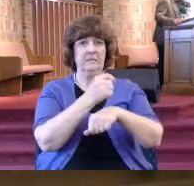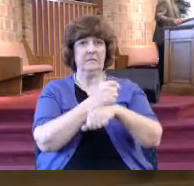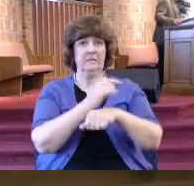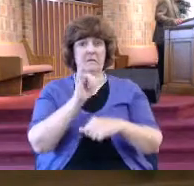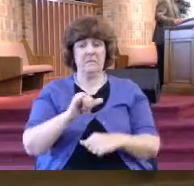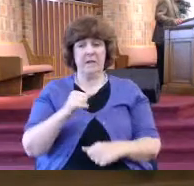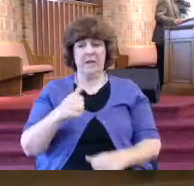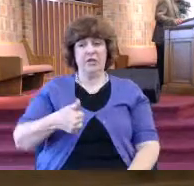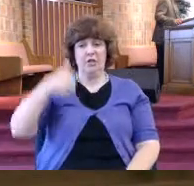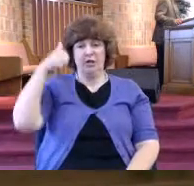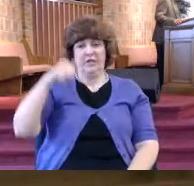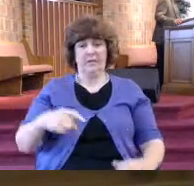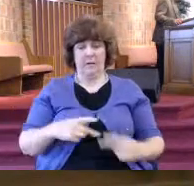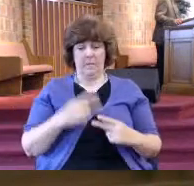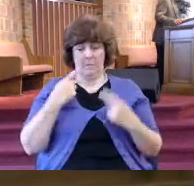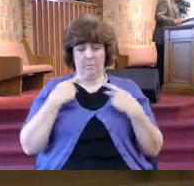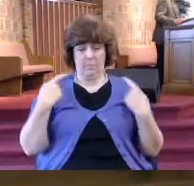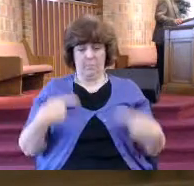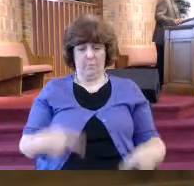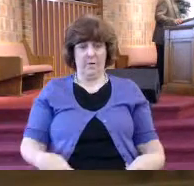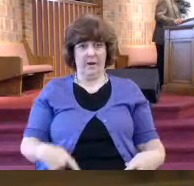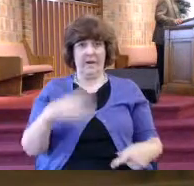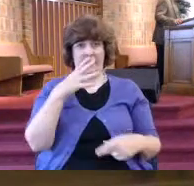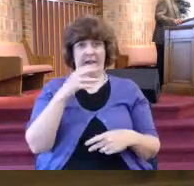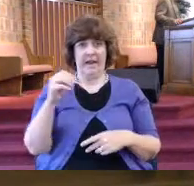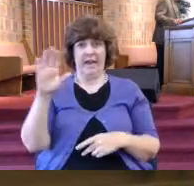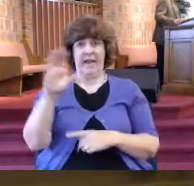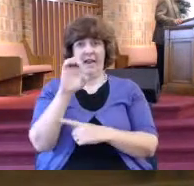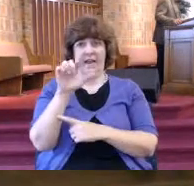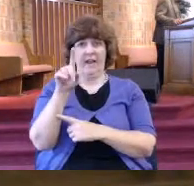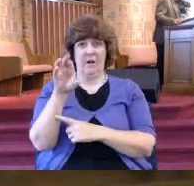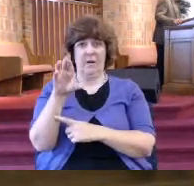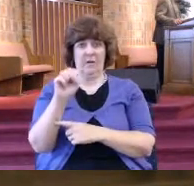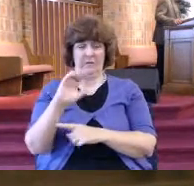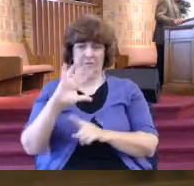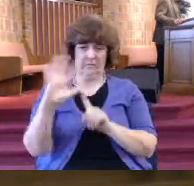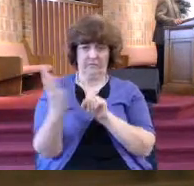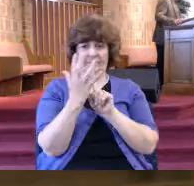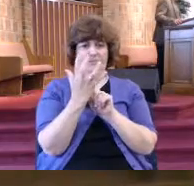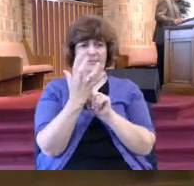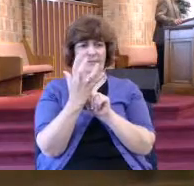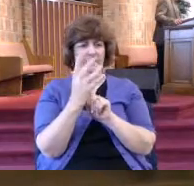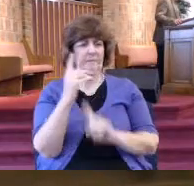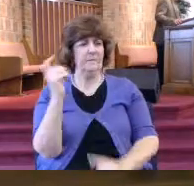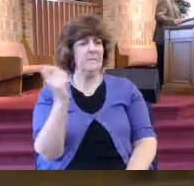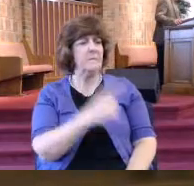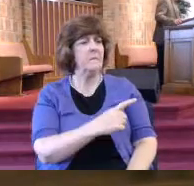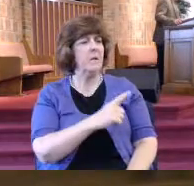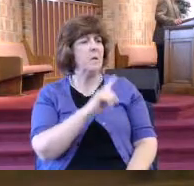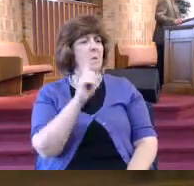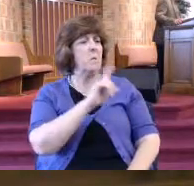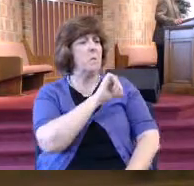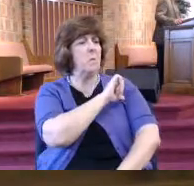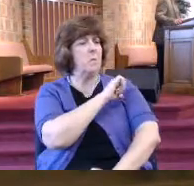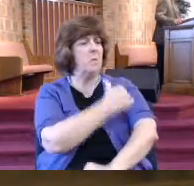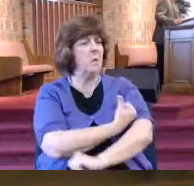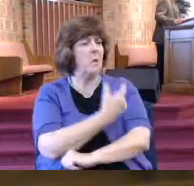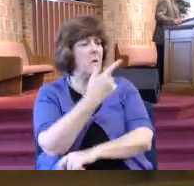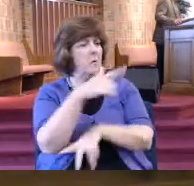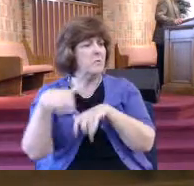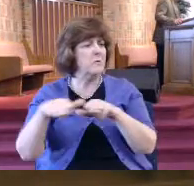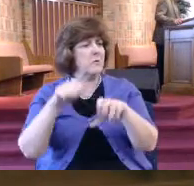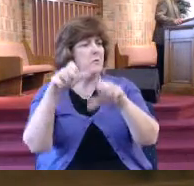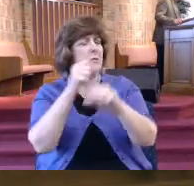him as he was teaching and said, 'By what authority are you doing these things, and